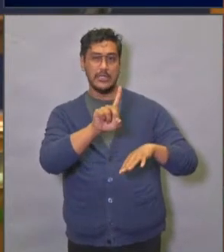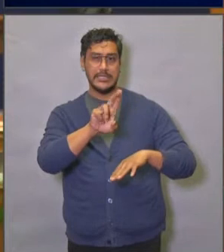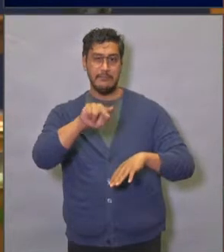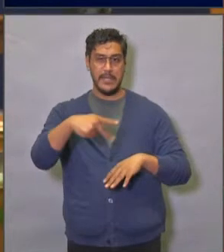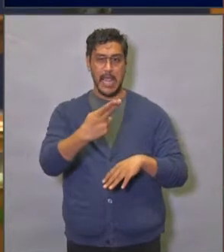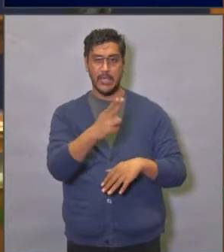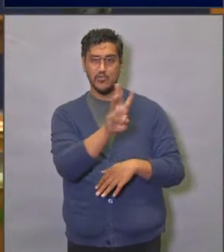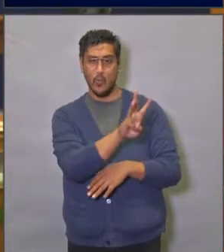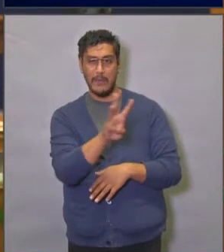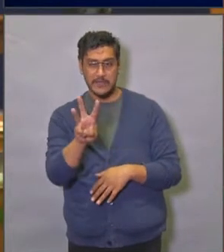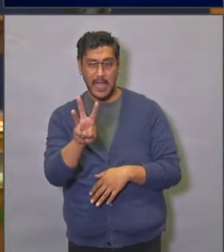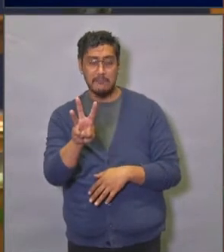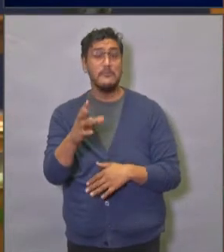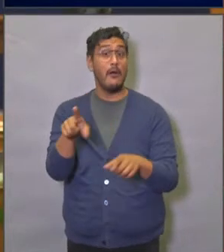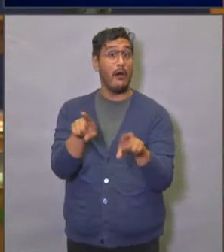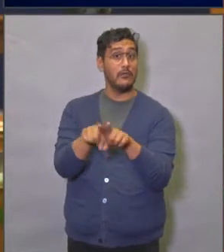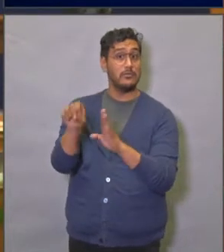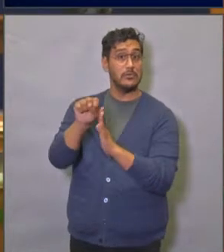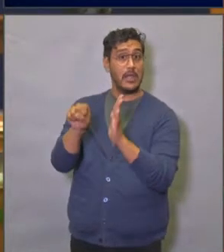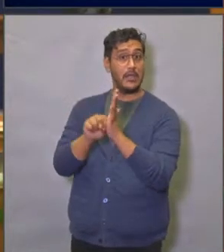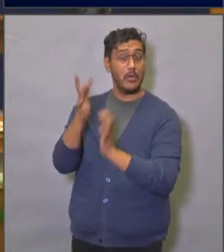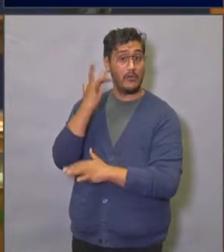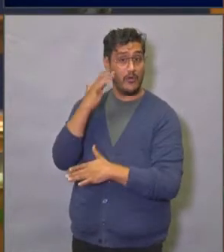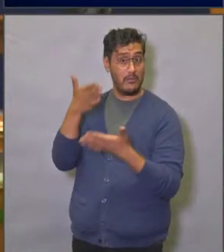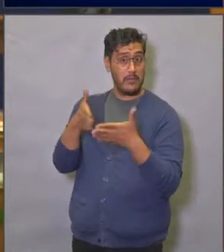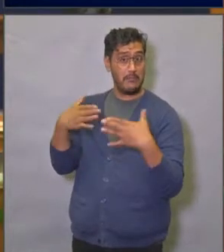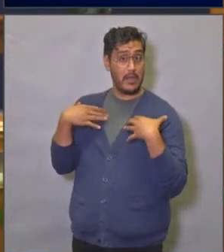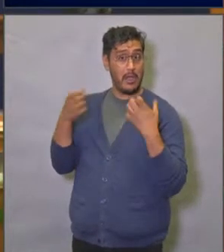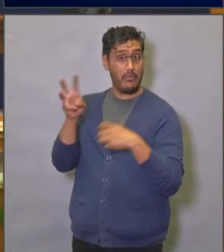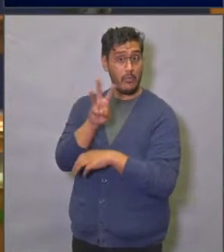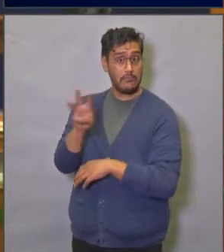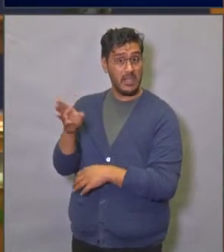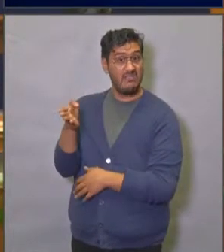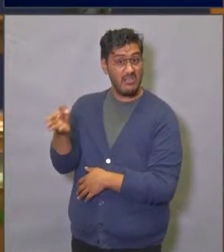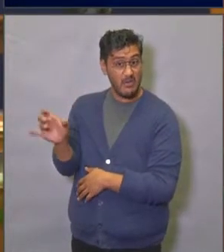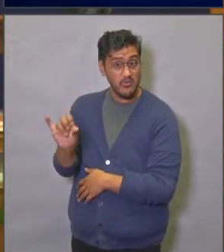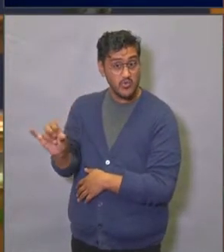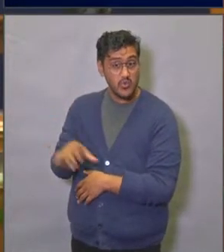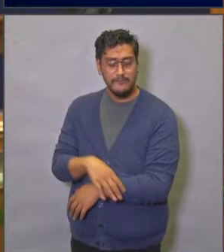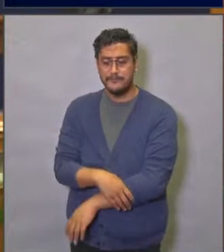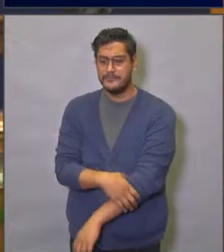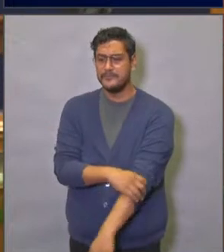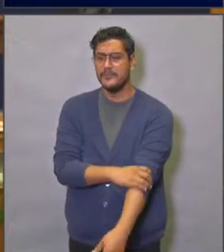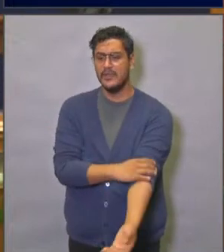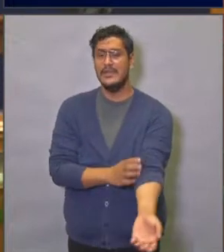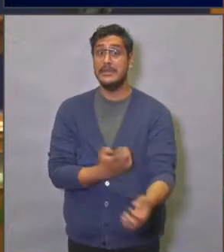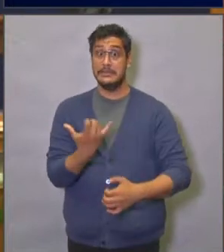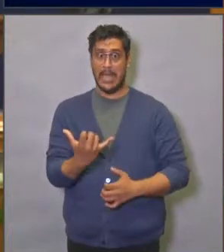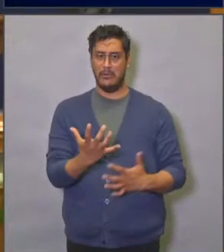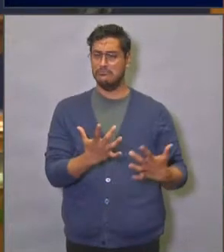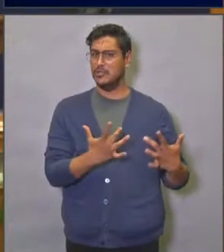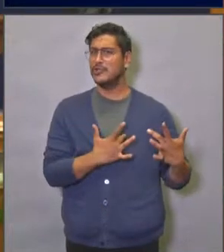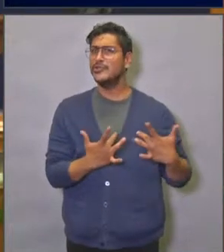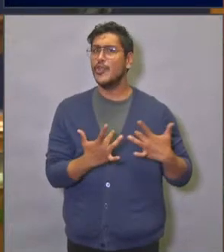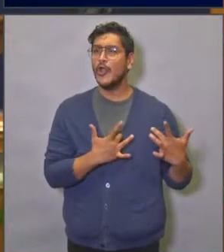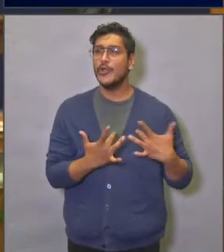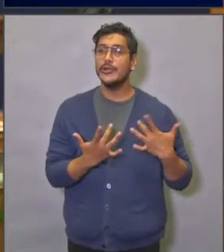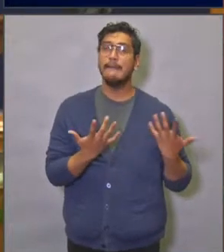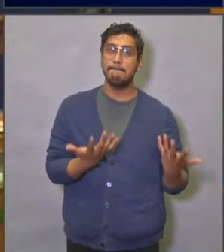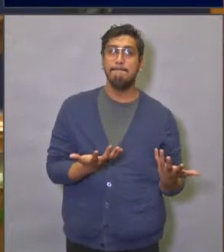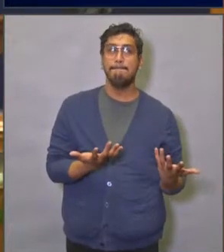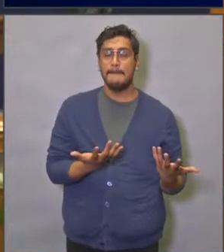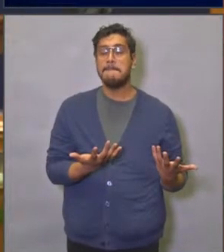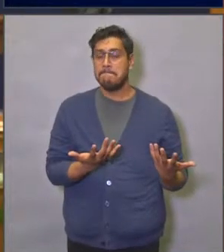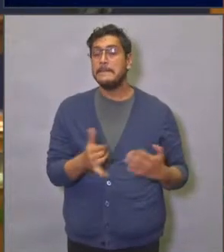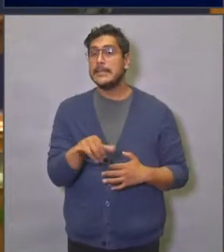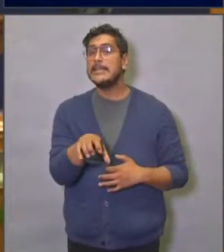well as on the state California Department of Public Health website. In terms of the level of concern, yes, we are concerned by that decline